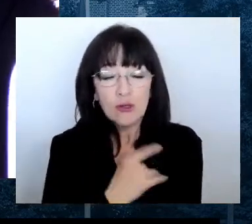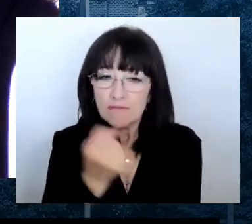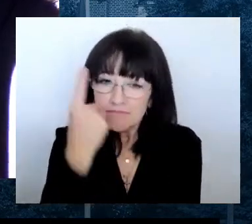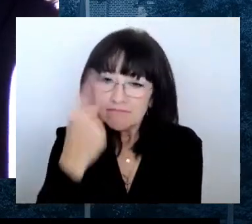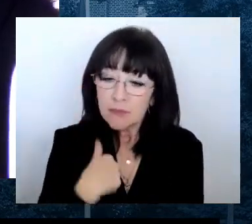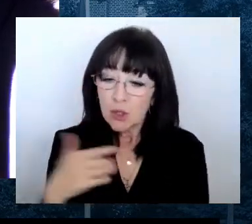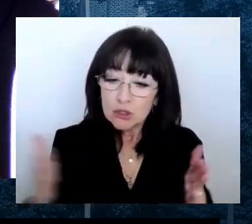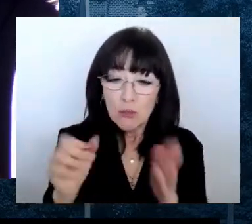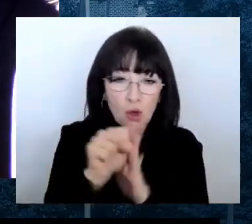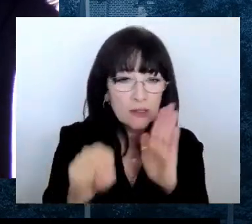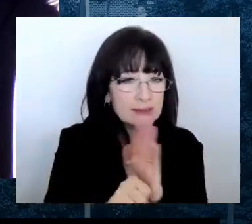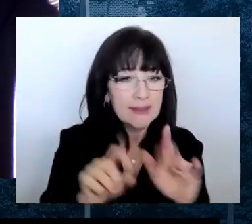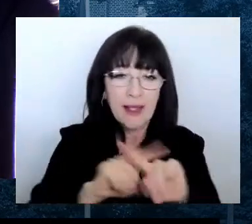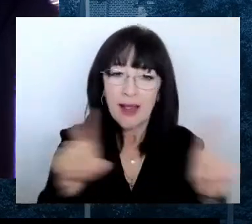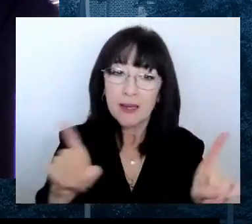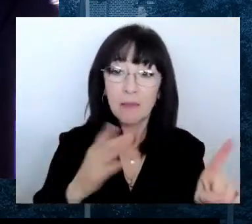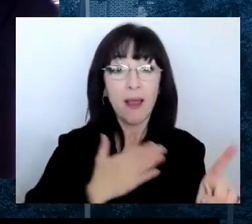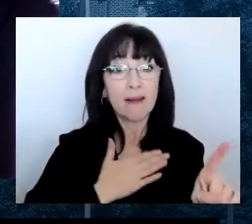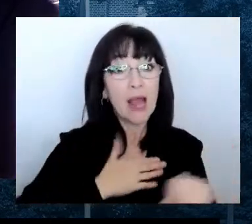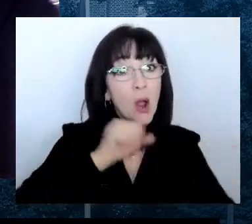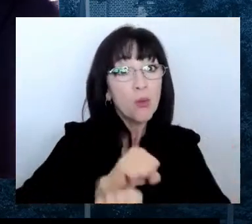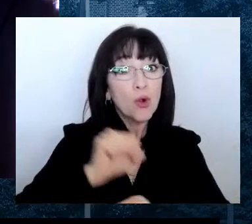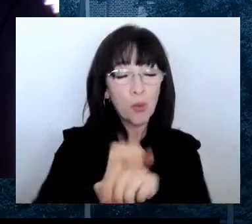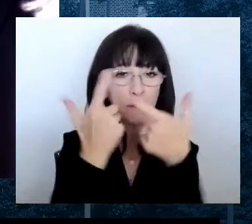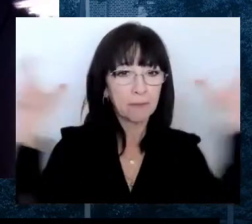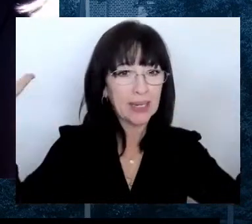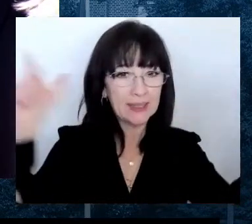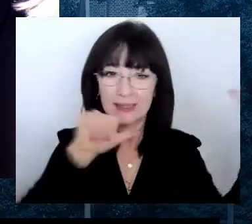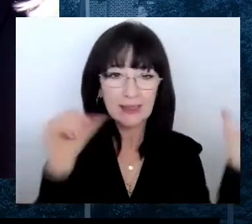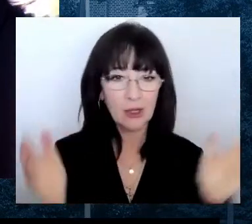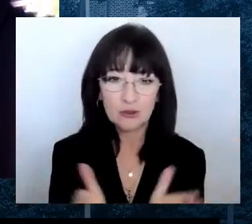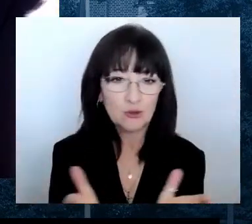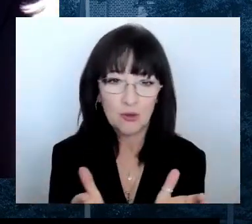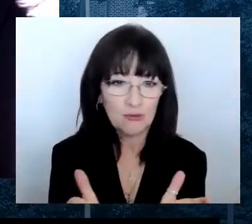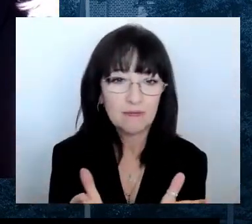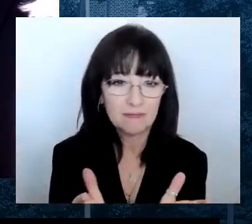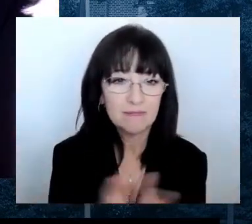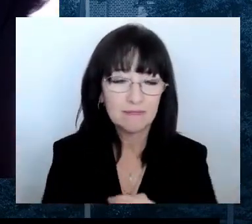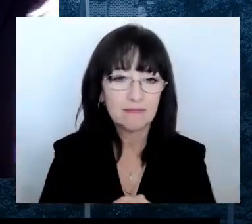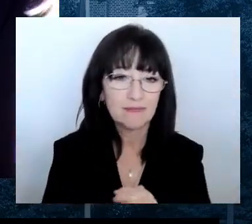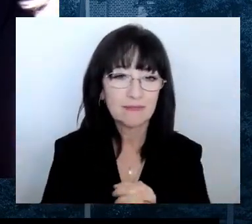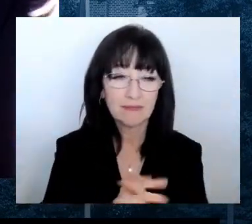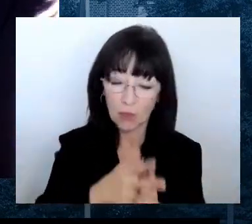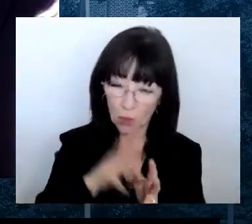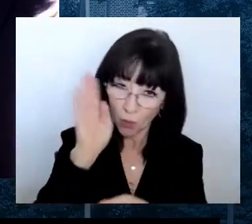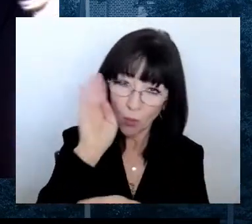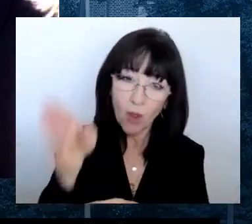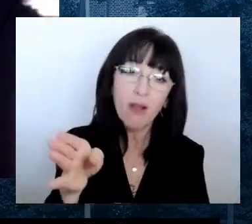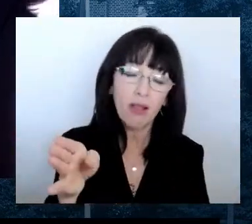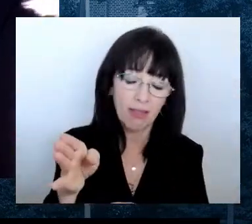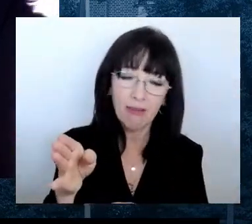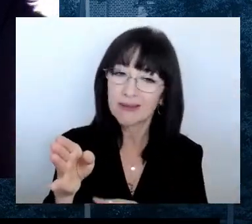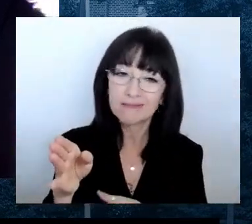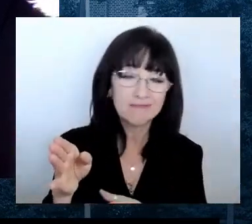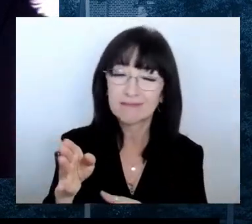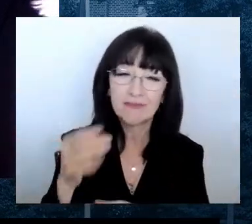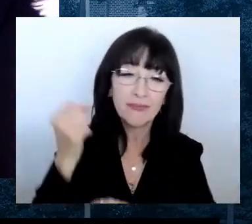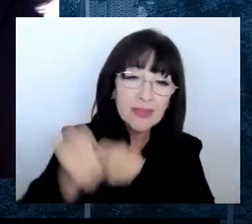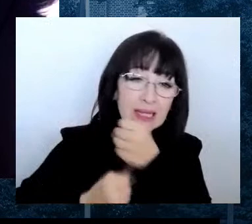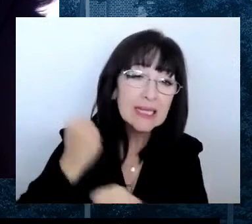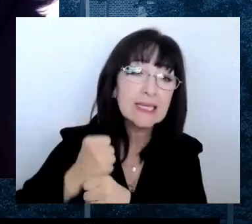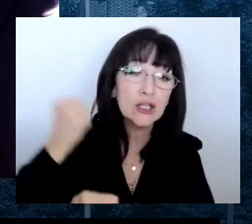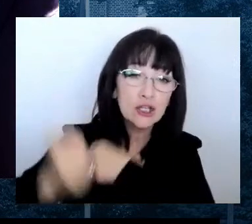things. And because of everyone here, there will be generations of new parents who will be able to